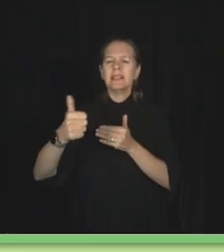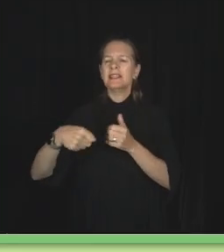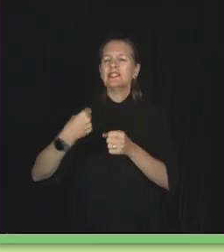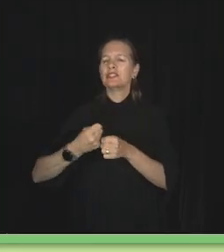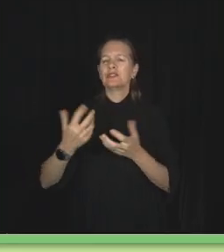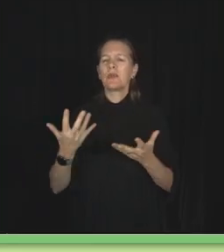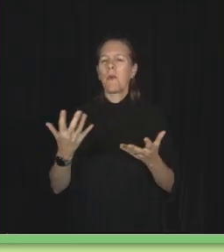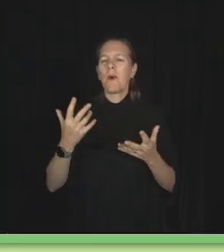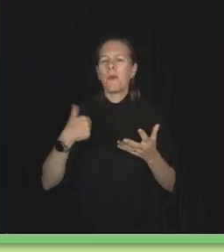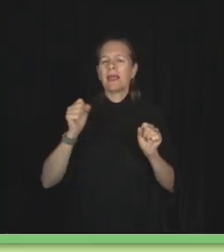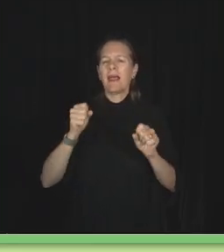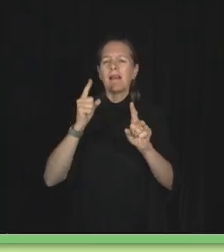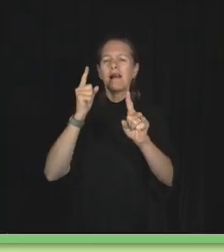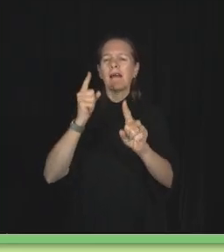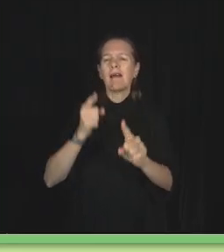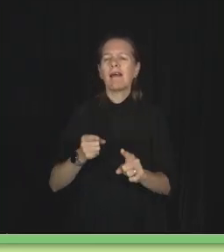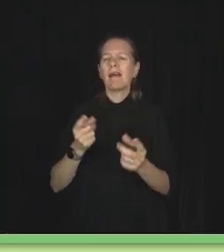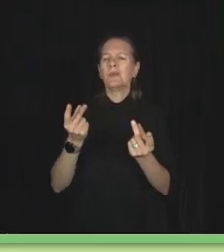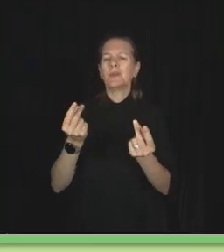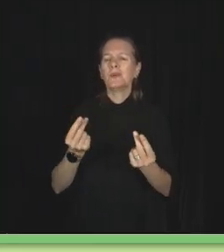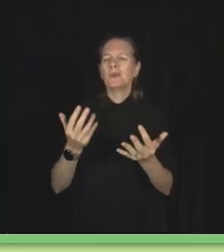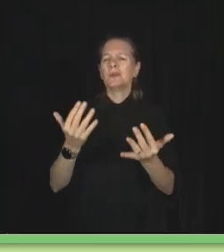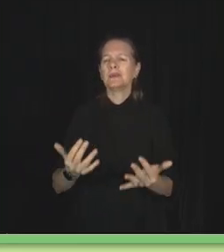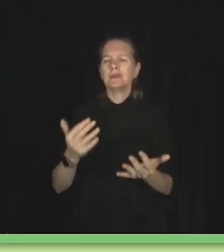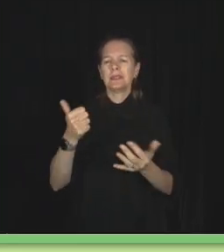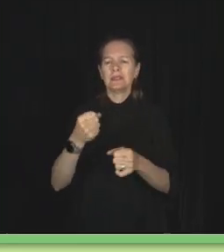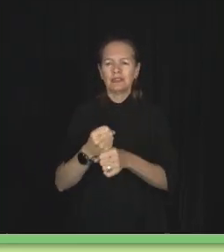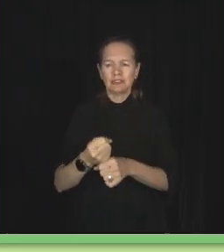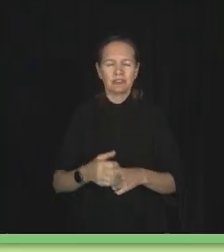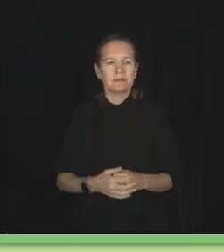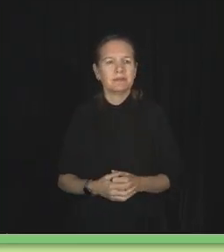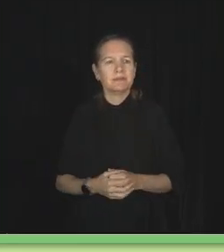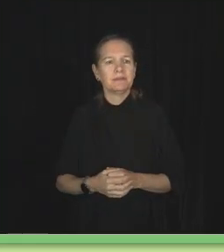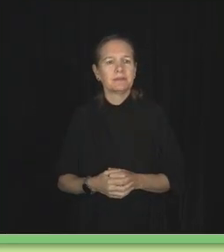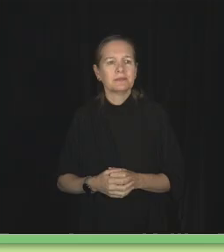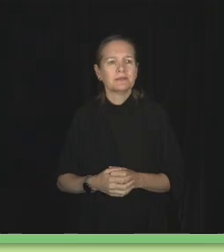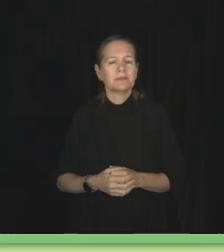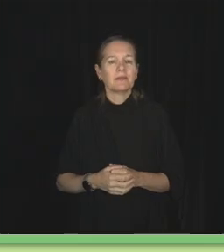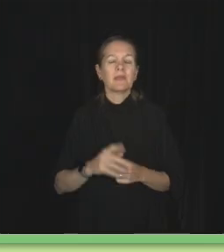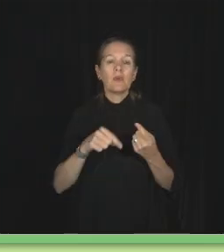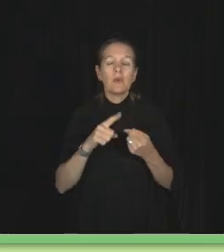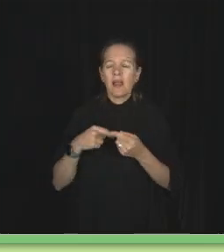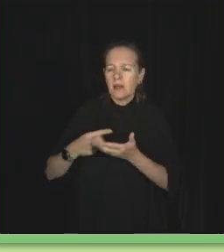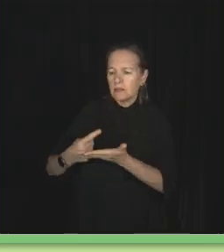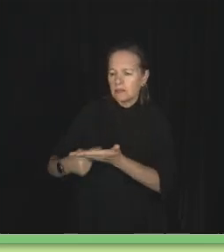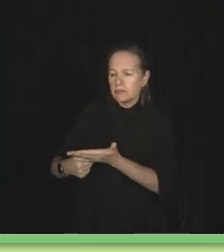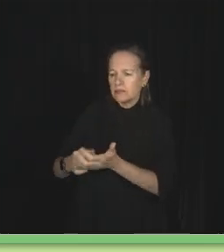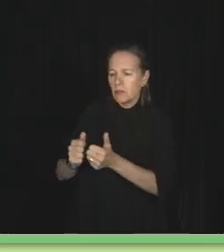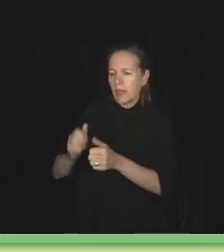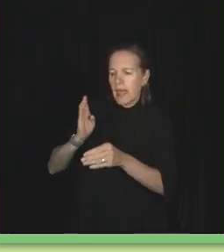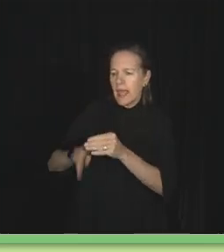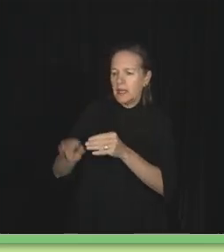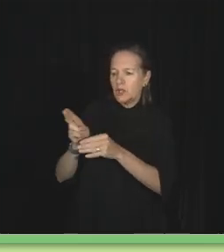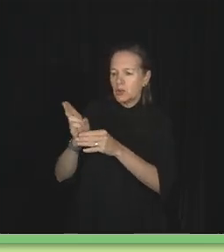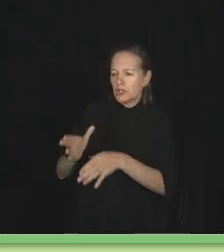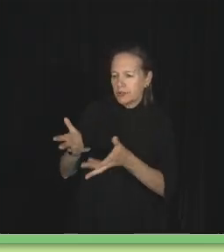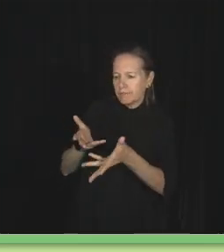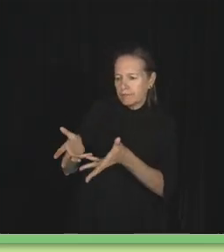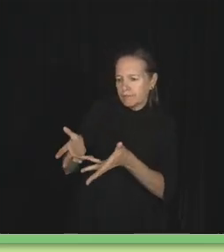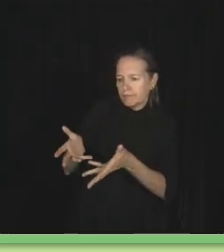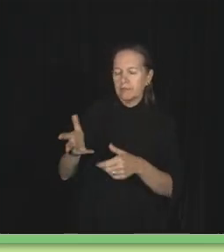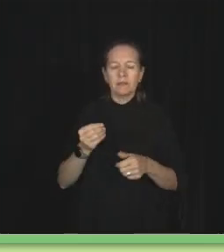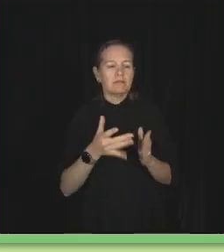years going forward? One of the things that I see as I talk to a lot of end users and also